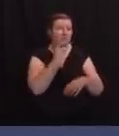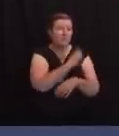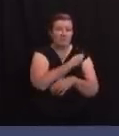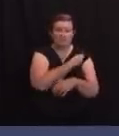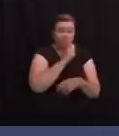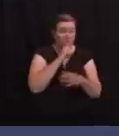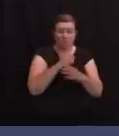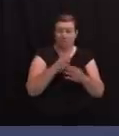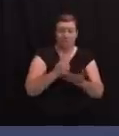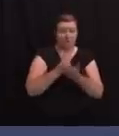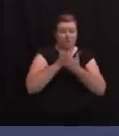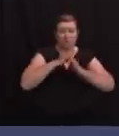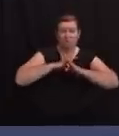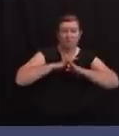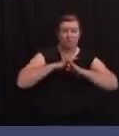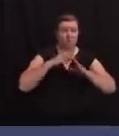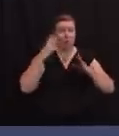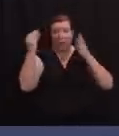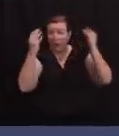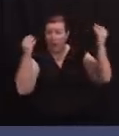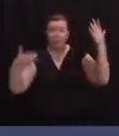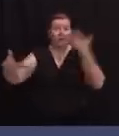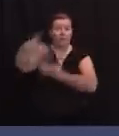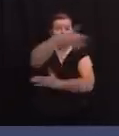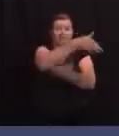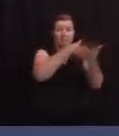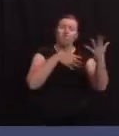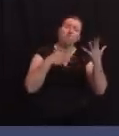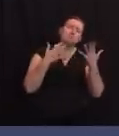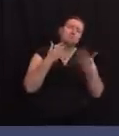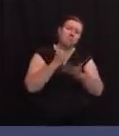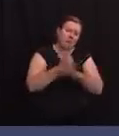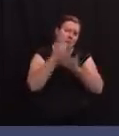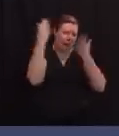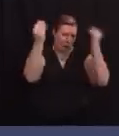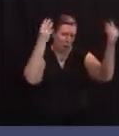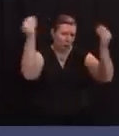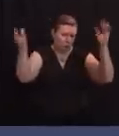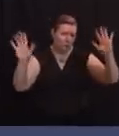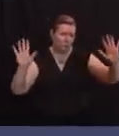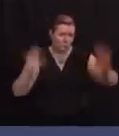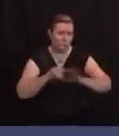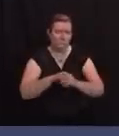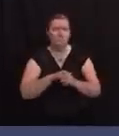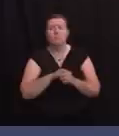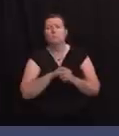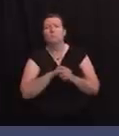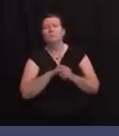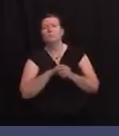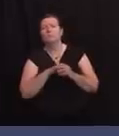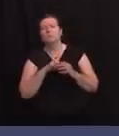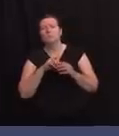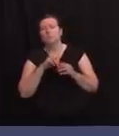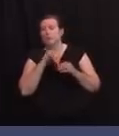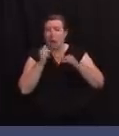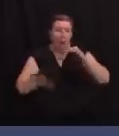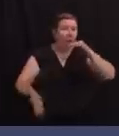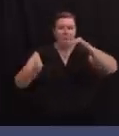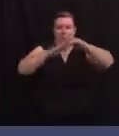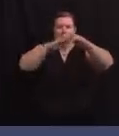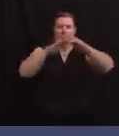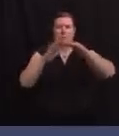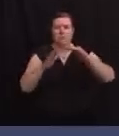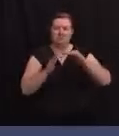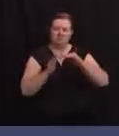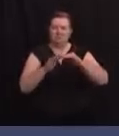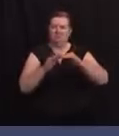also being outdoors and other things as well. So immunity is going up a whole lot. So our numbers are not increasing like they were back in the fall. But yes,